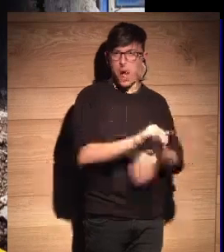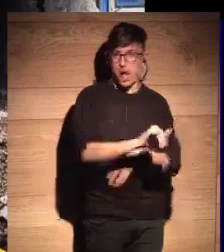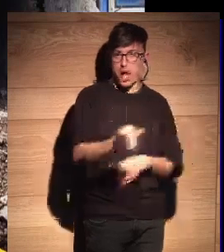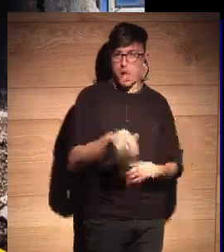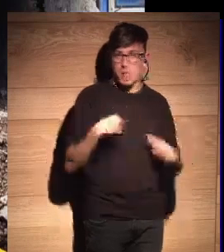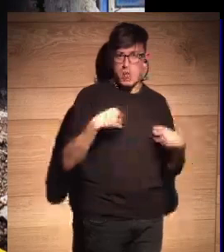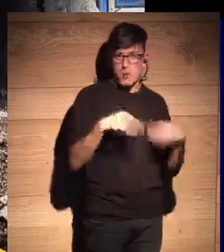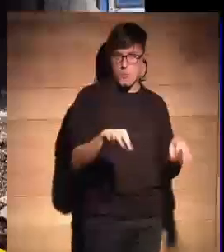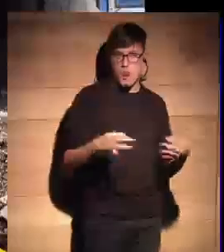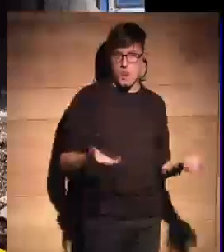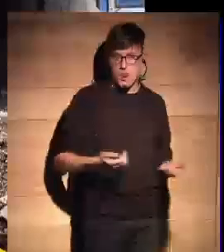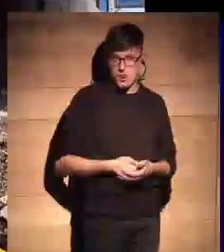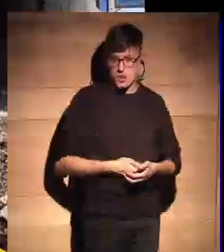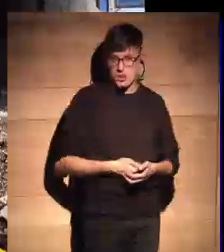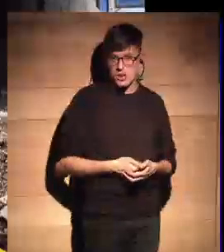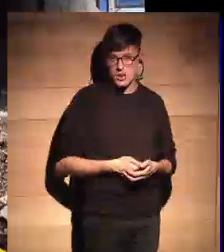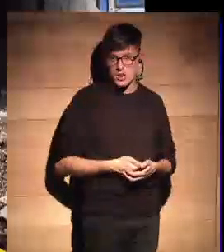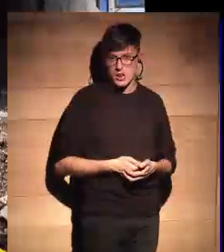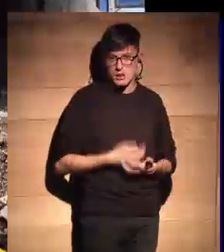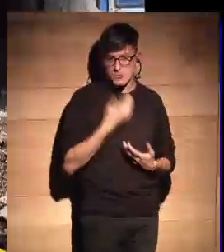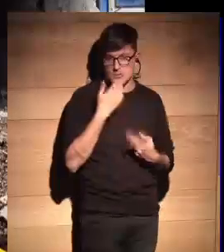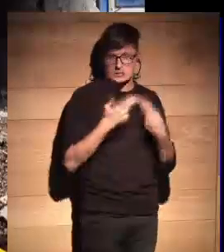So, taxi driver and his dog after.